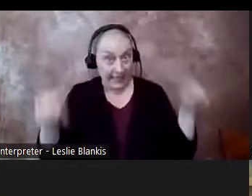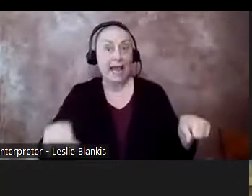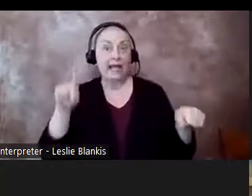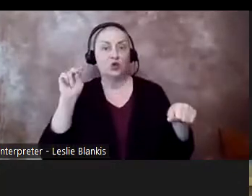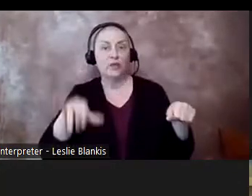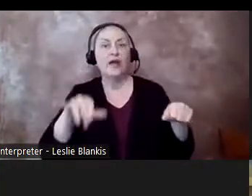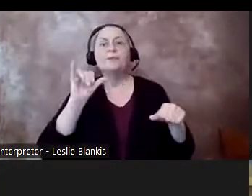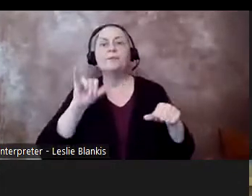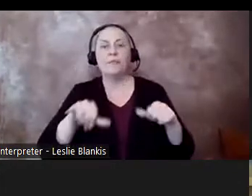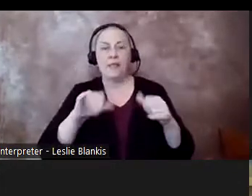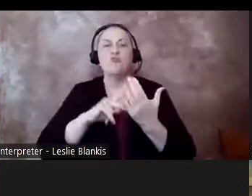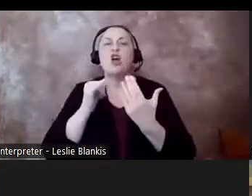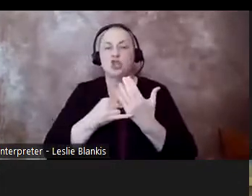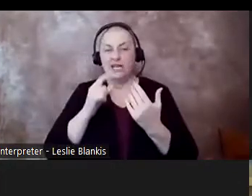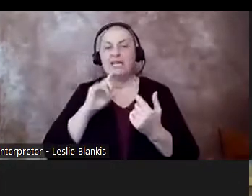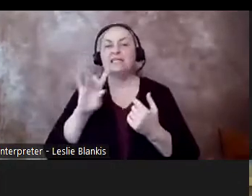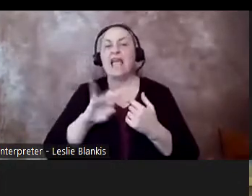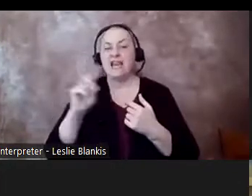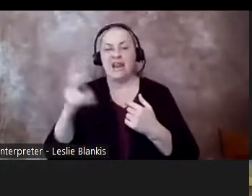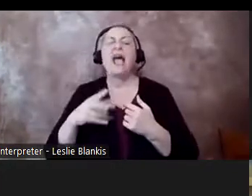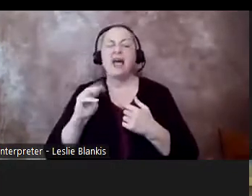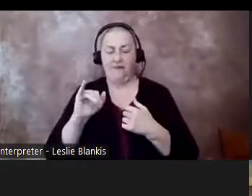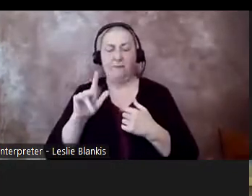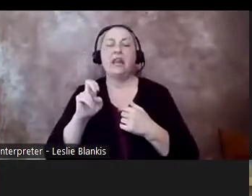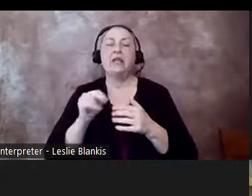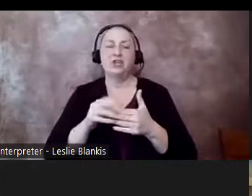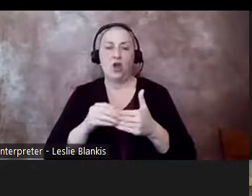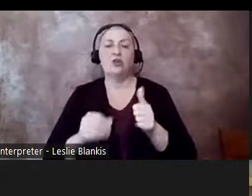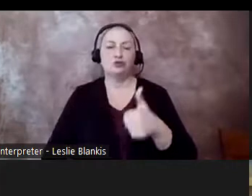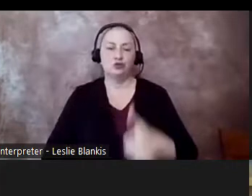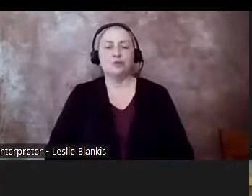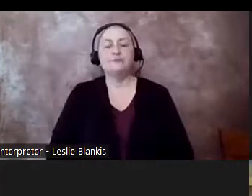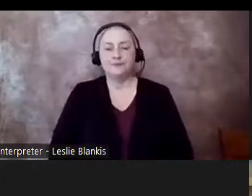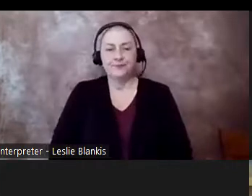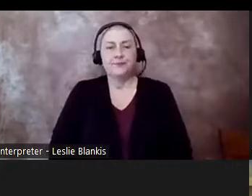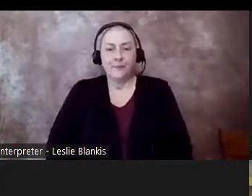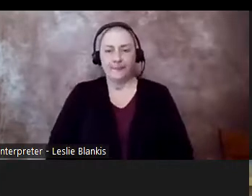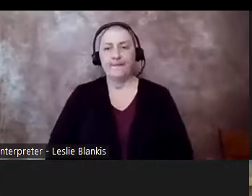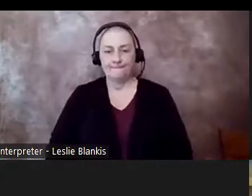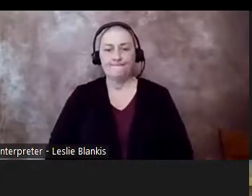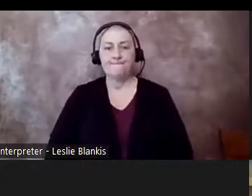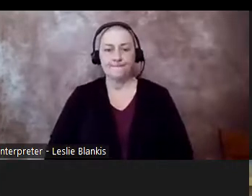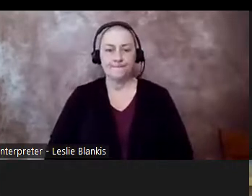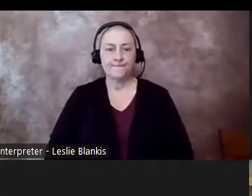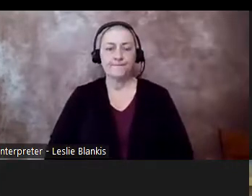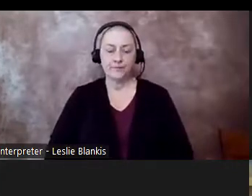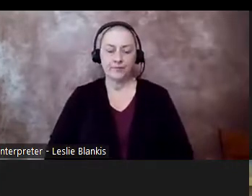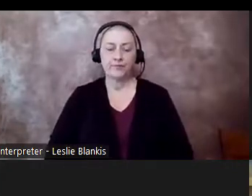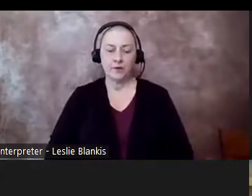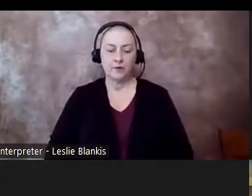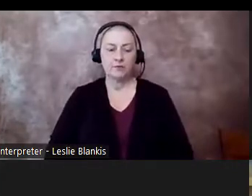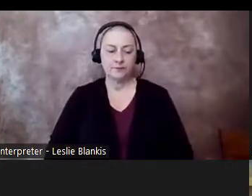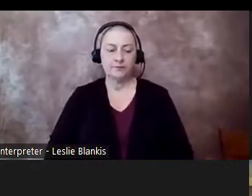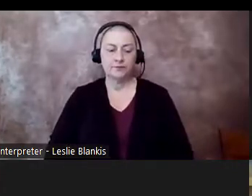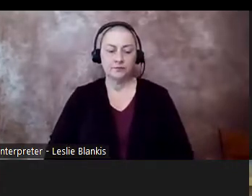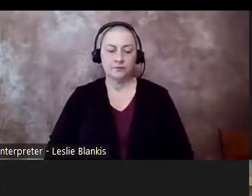is $8.5 million. And we have to have it spent in a little over 2 years, which is like spending